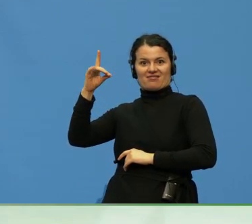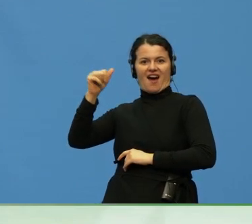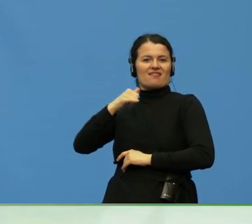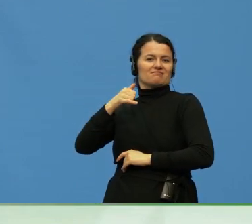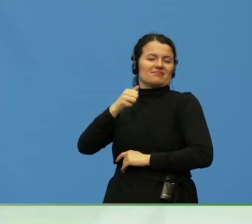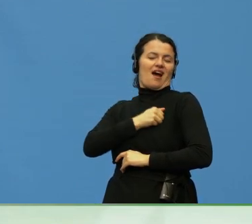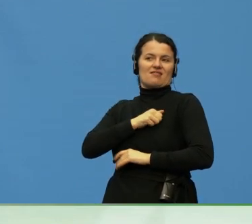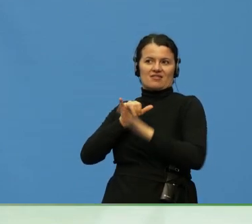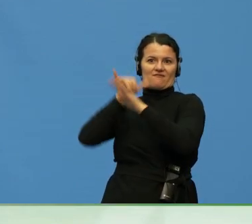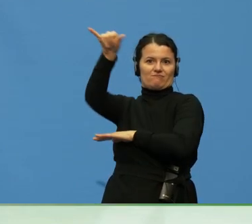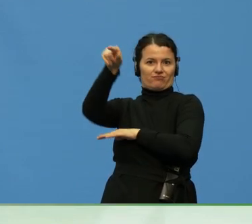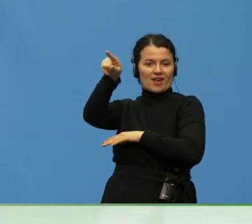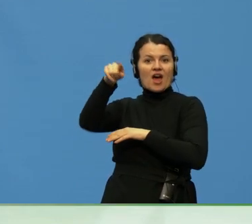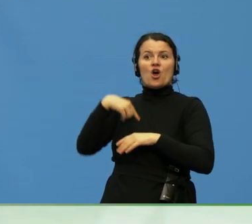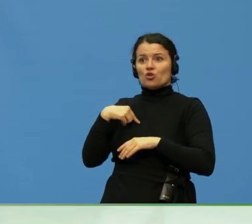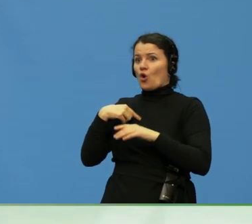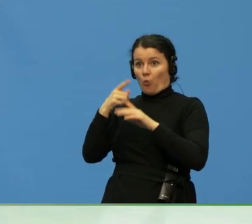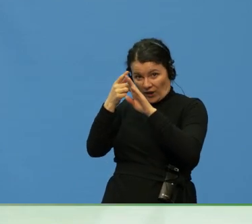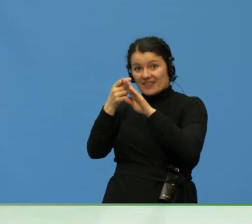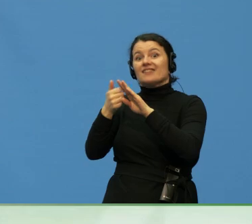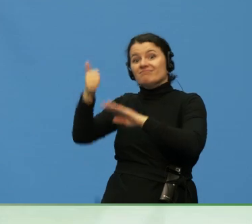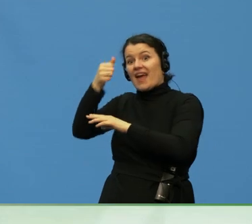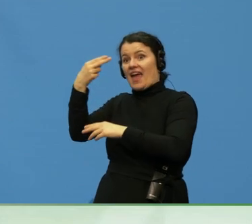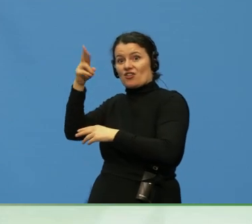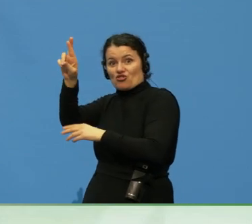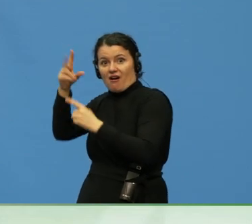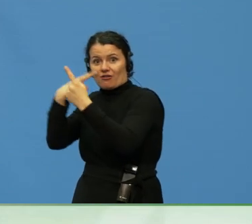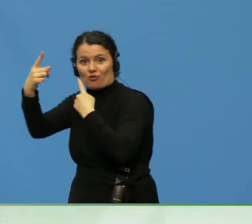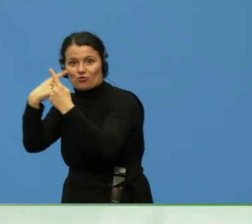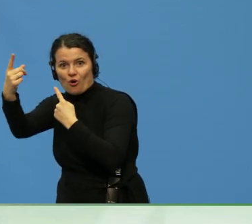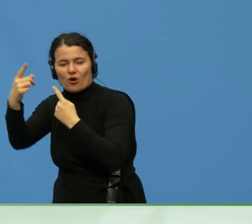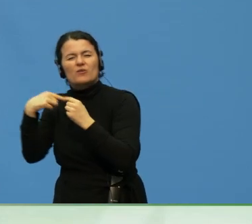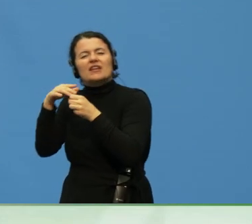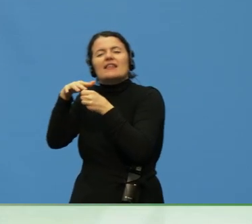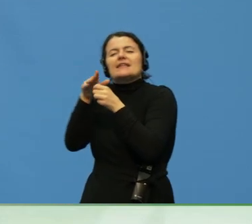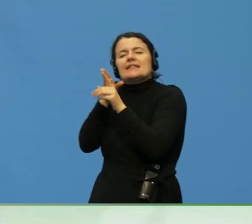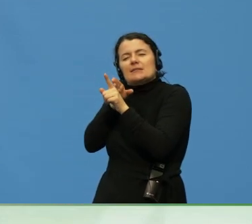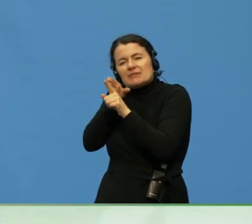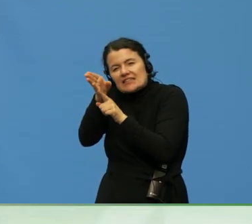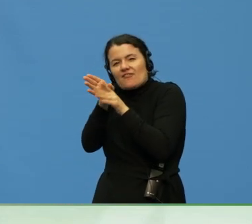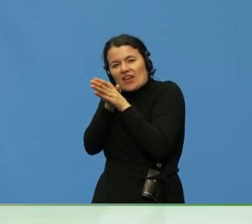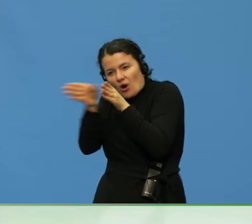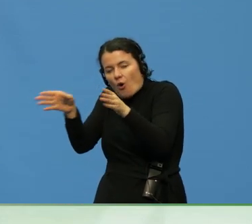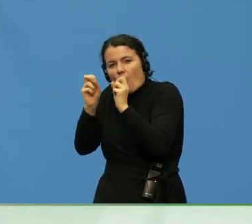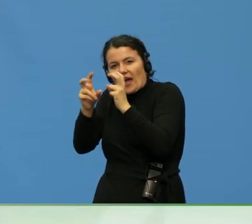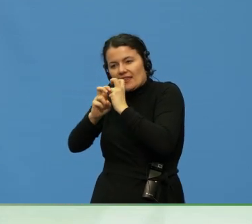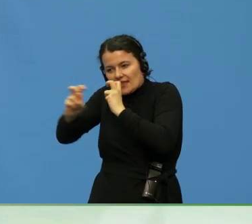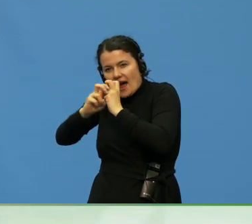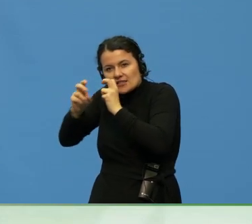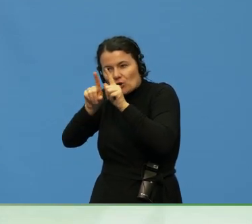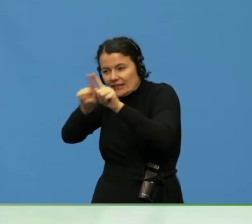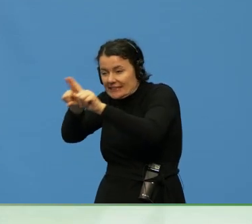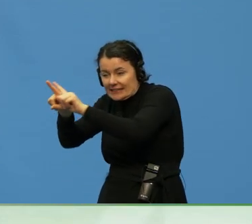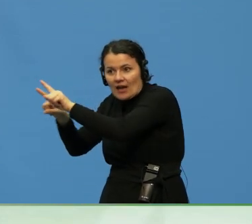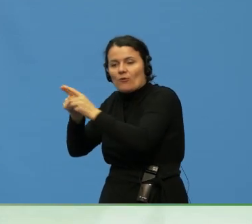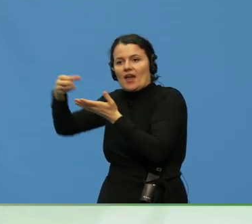this. And so we did sector-specific consultations within kind of the purview of the federal government, because